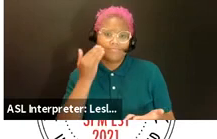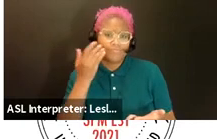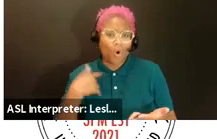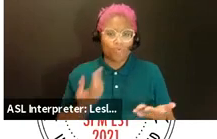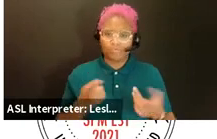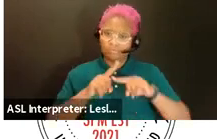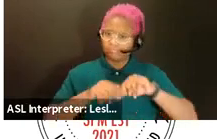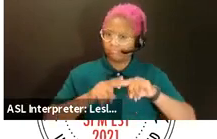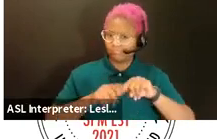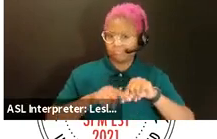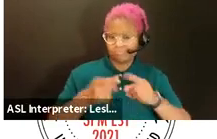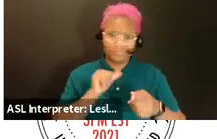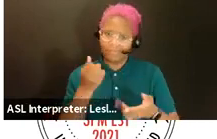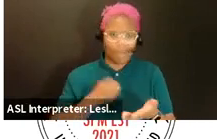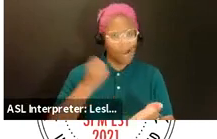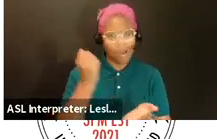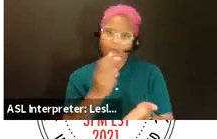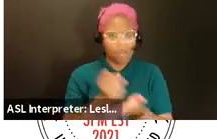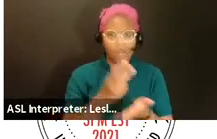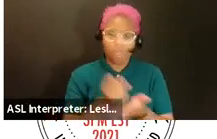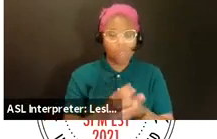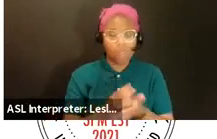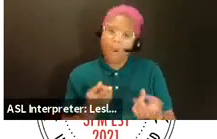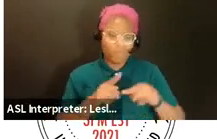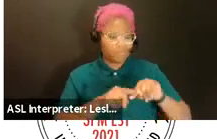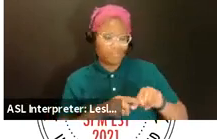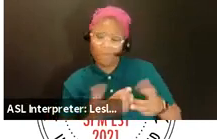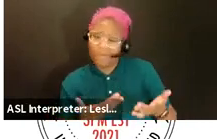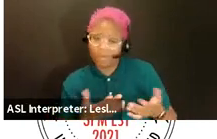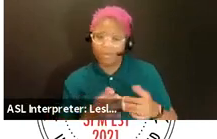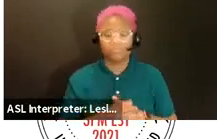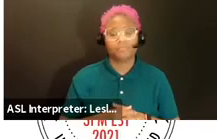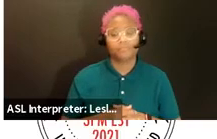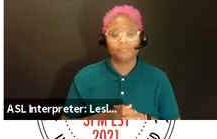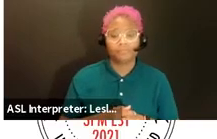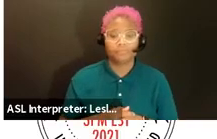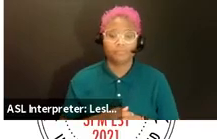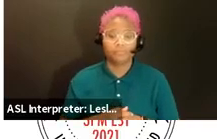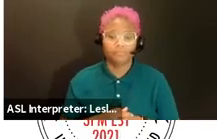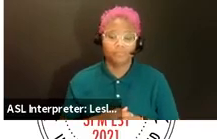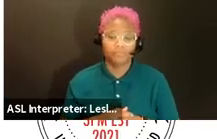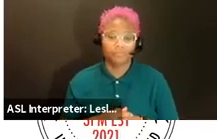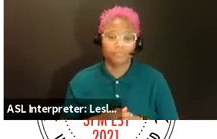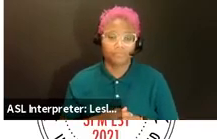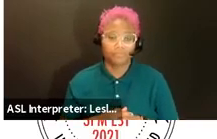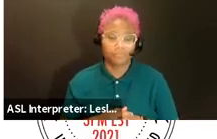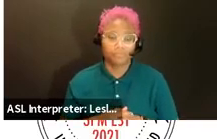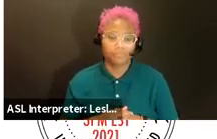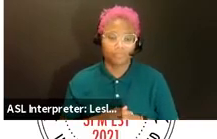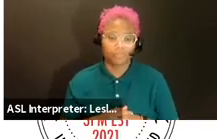But this information is constantly changing about what embassies are handling the national interest exception in what way.